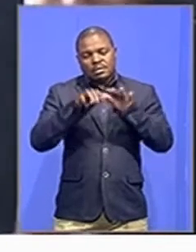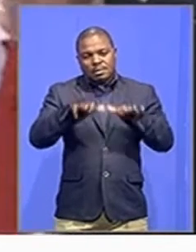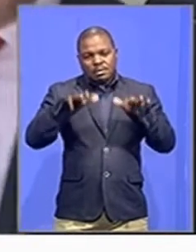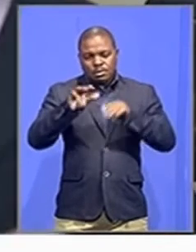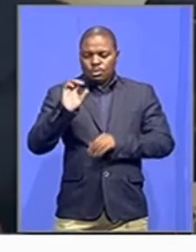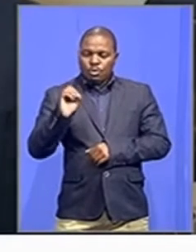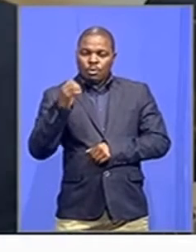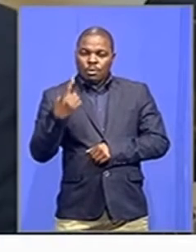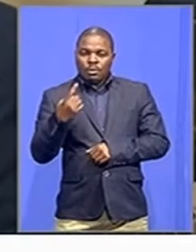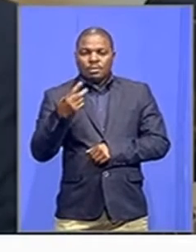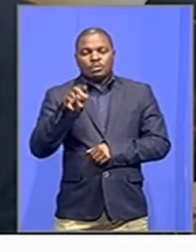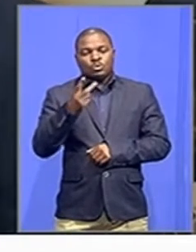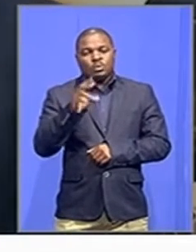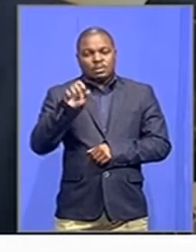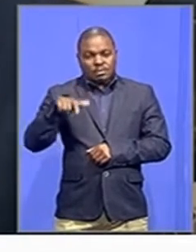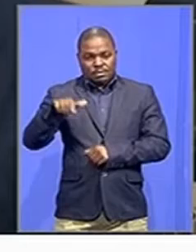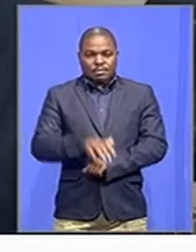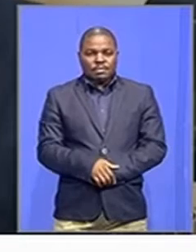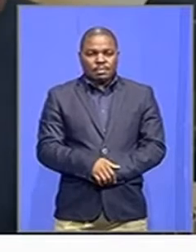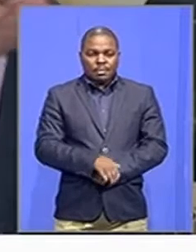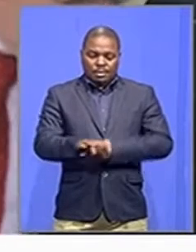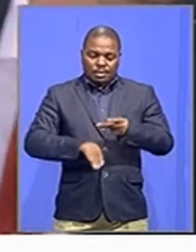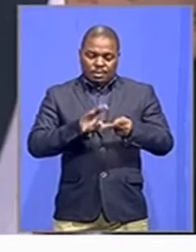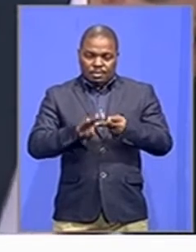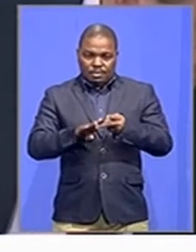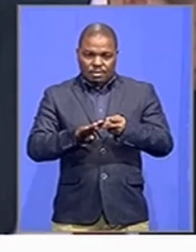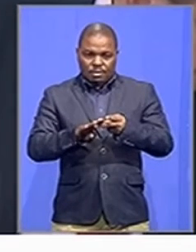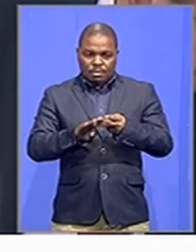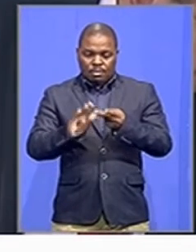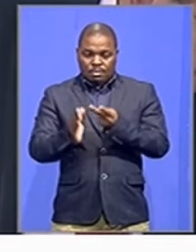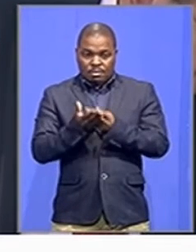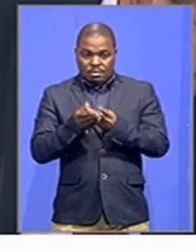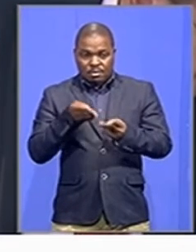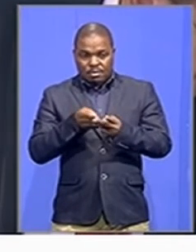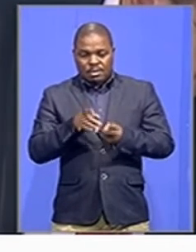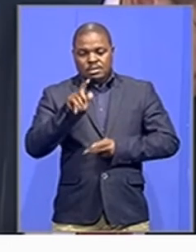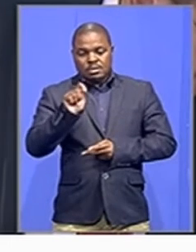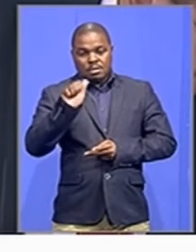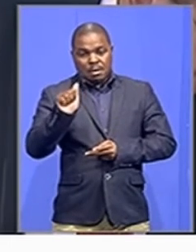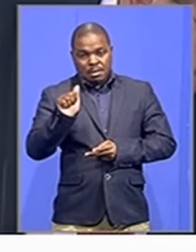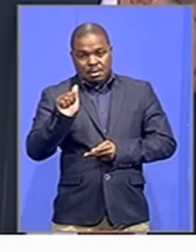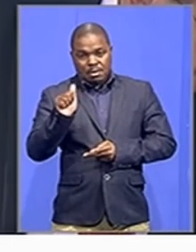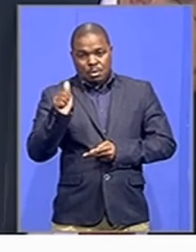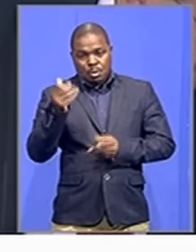19/01/2017, and that was then accompanied by a TA